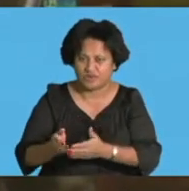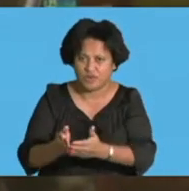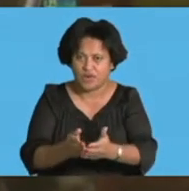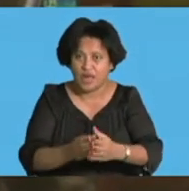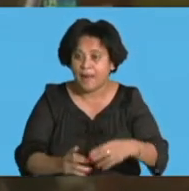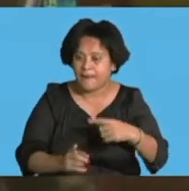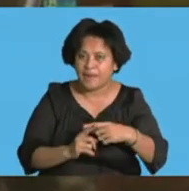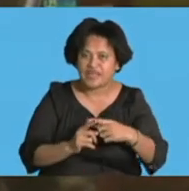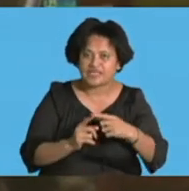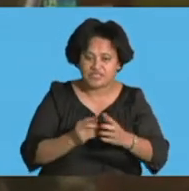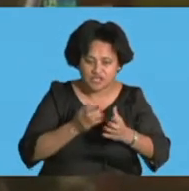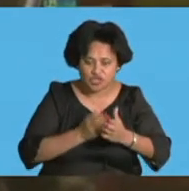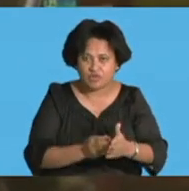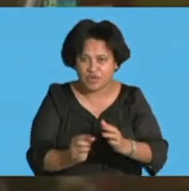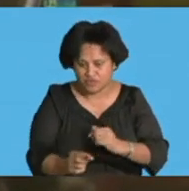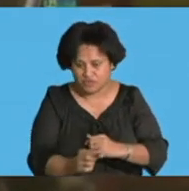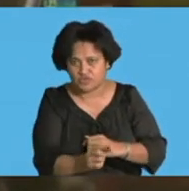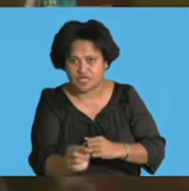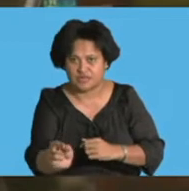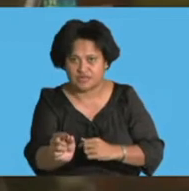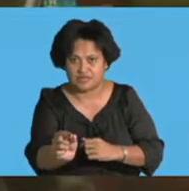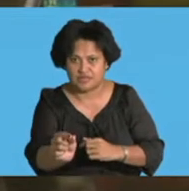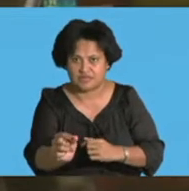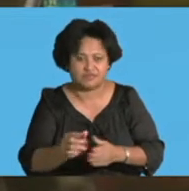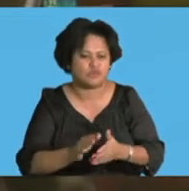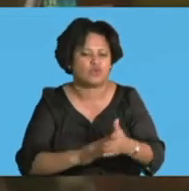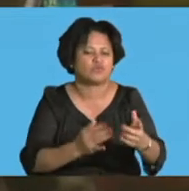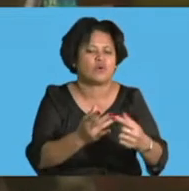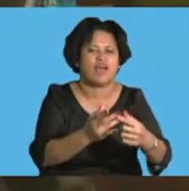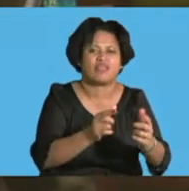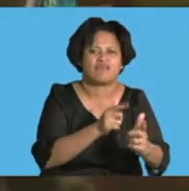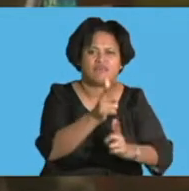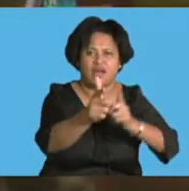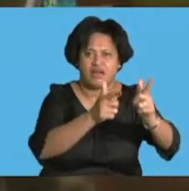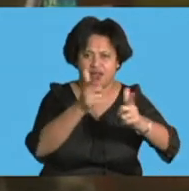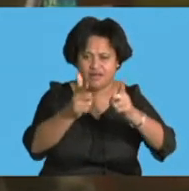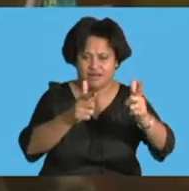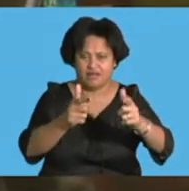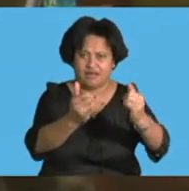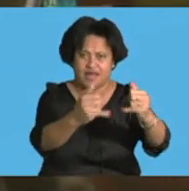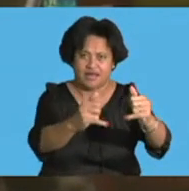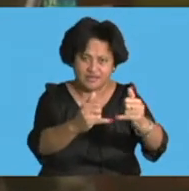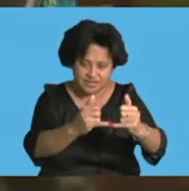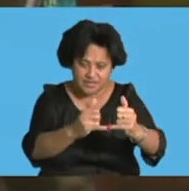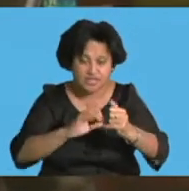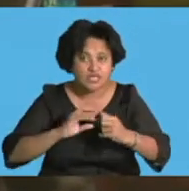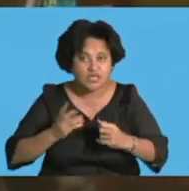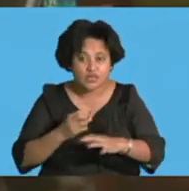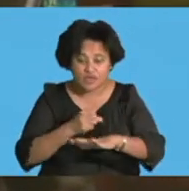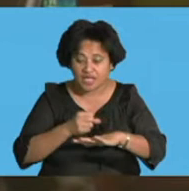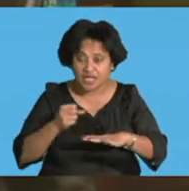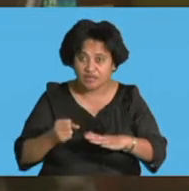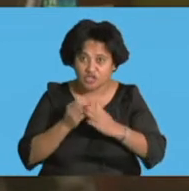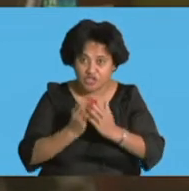routes, especially to the uneconomical maritime areas. Mr. Speaker said, the government shipping services has been allocated